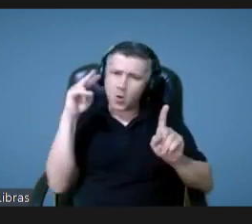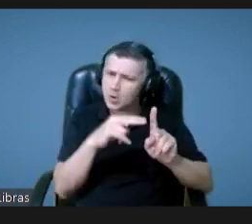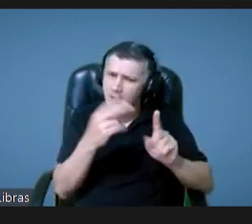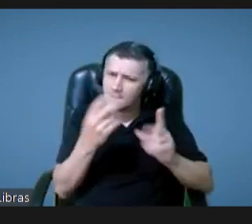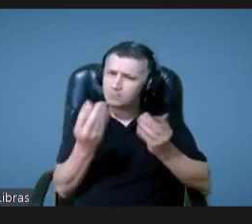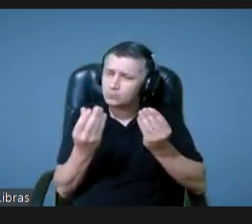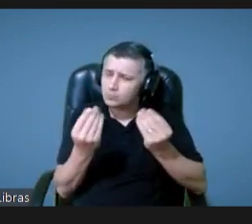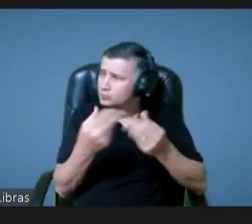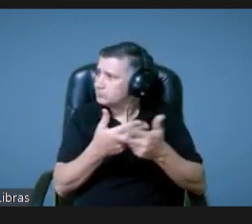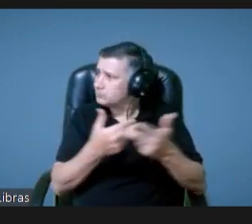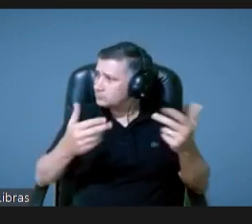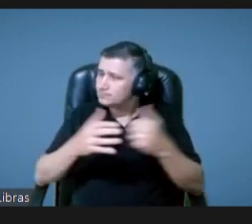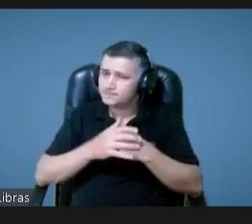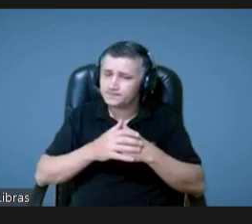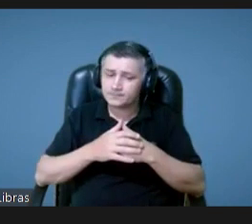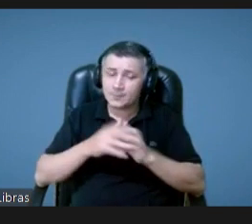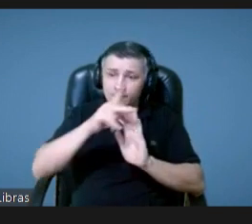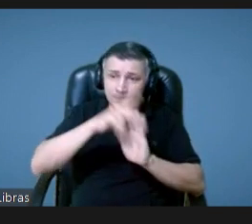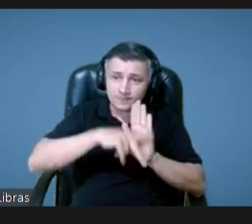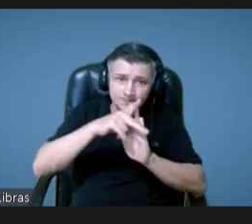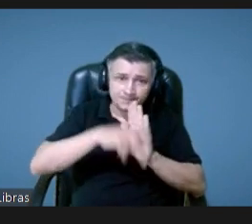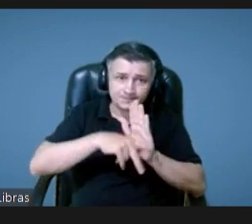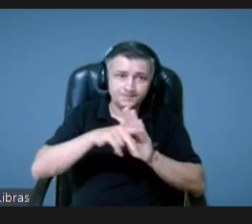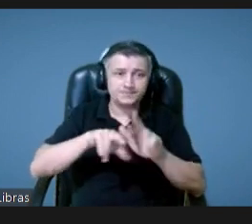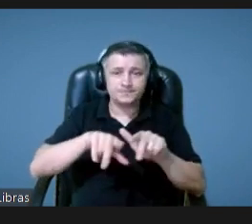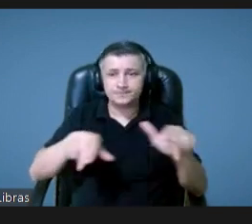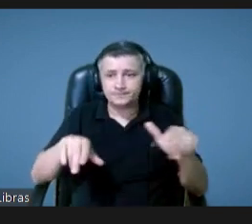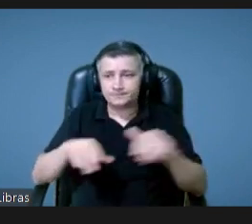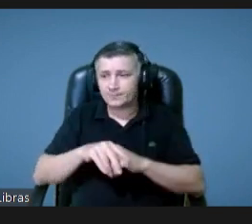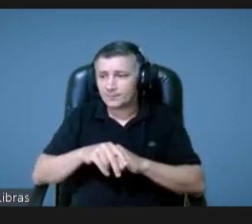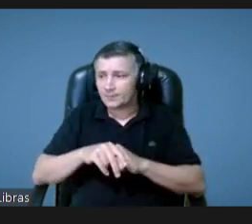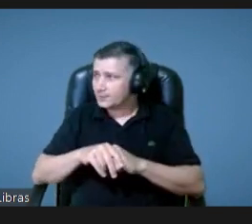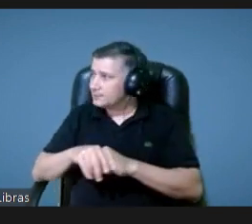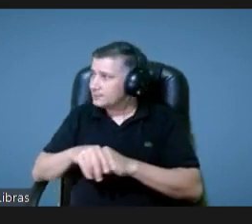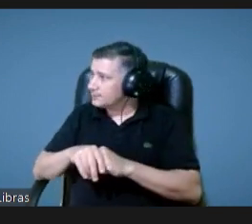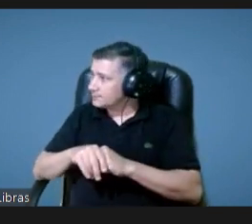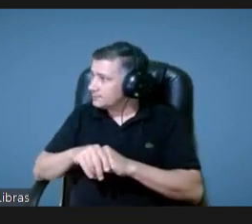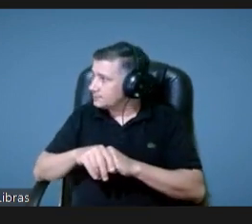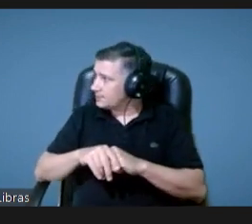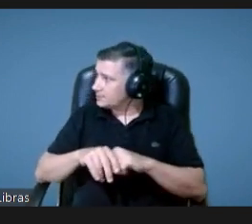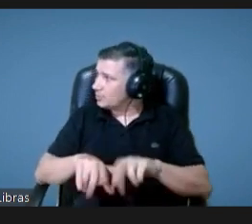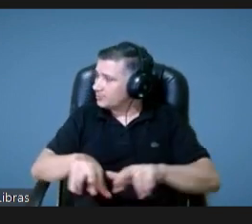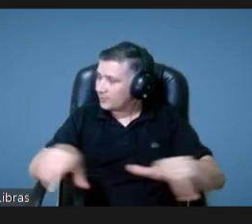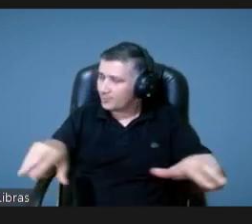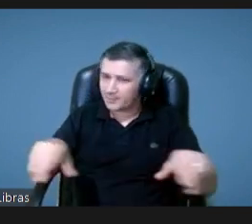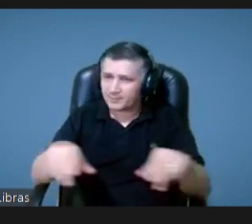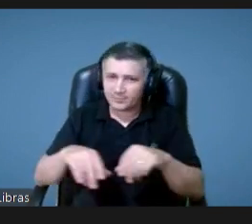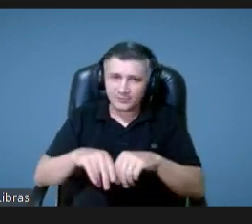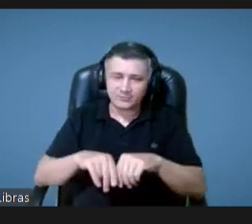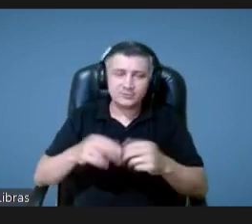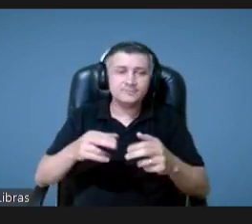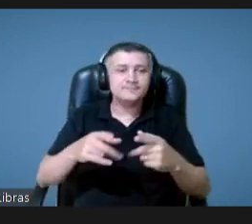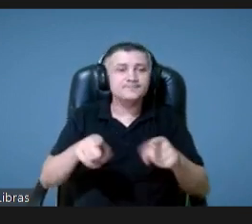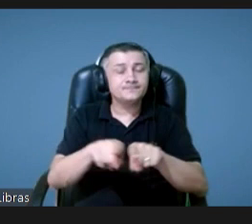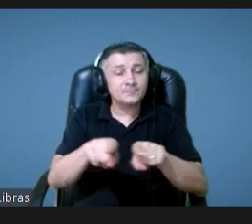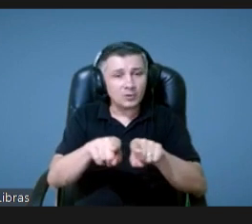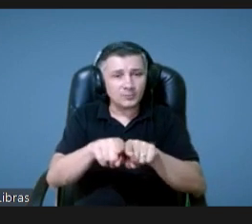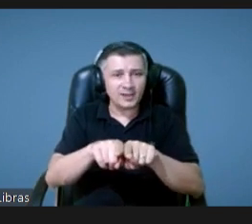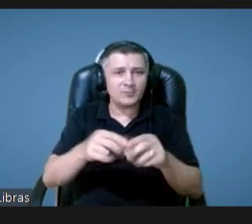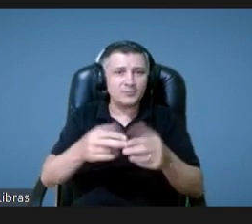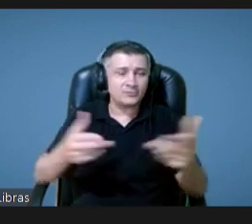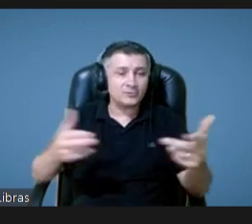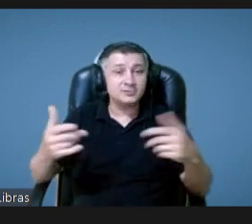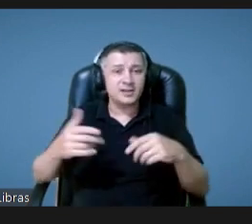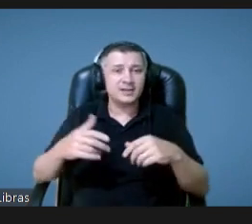as I said before, we have to look at the profitability of projects. We are a company